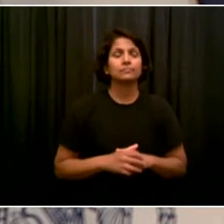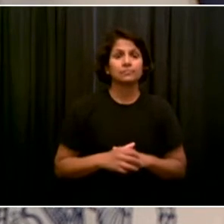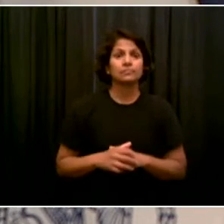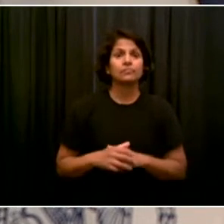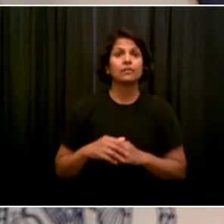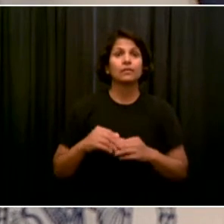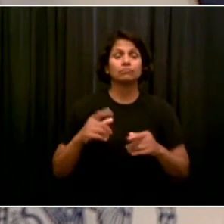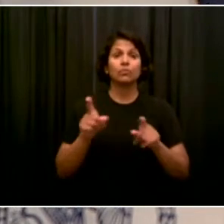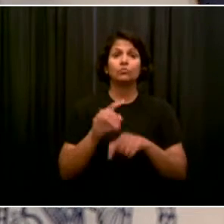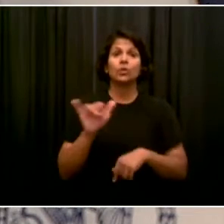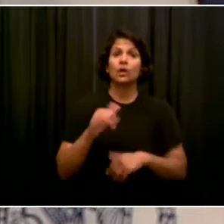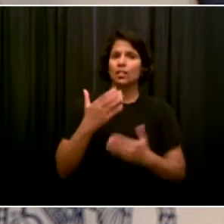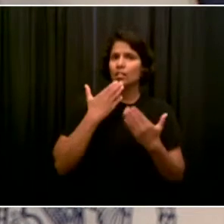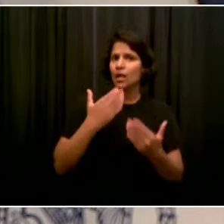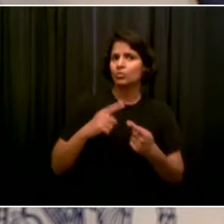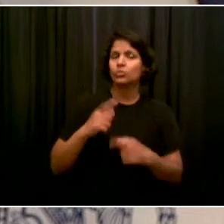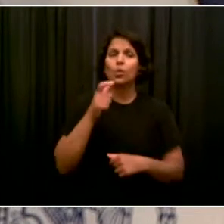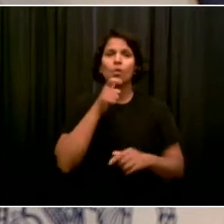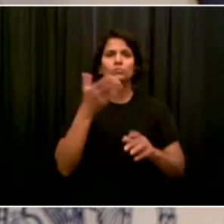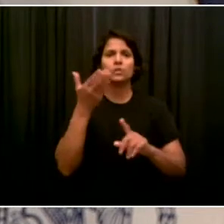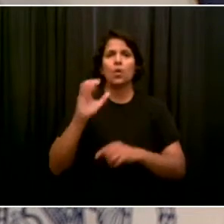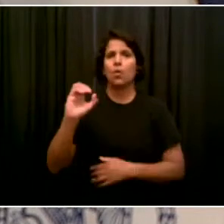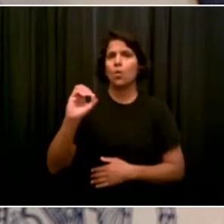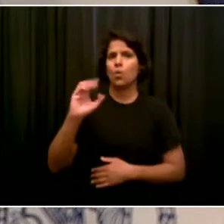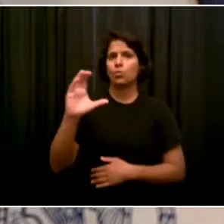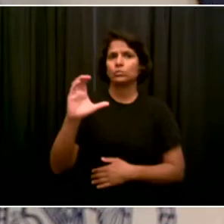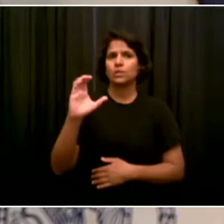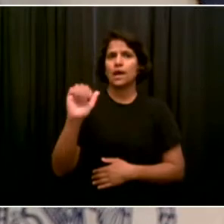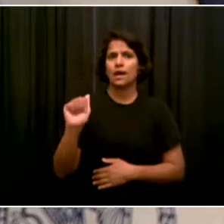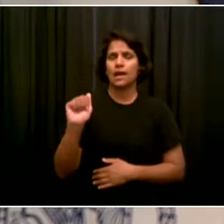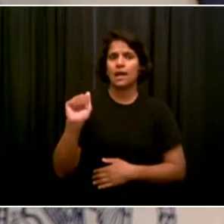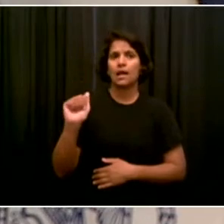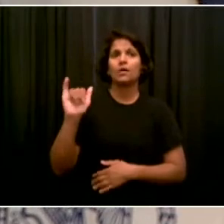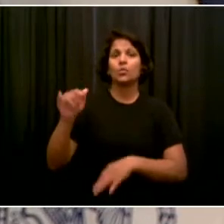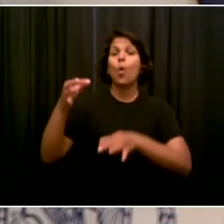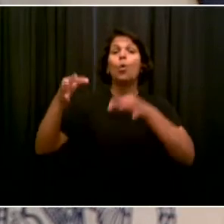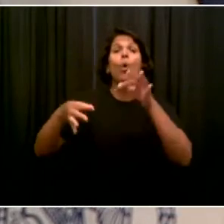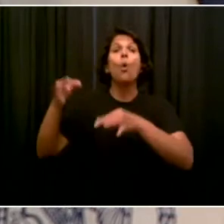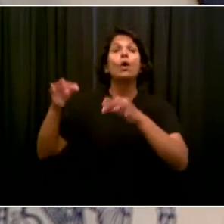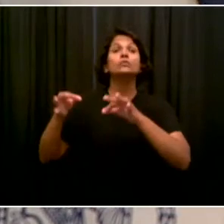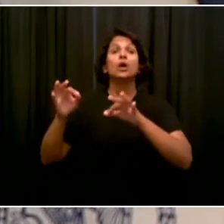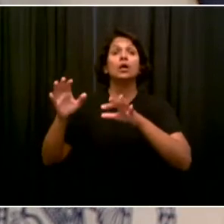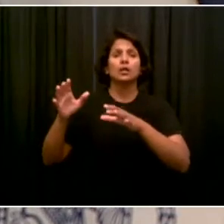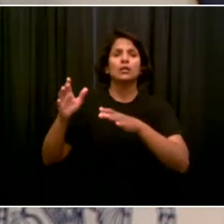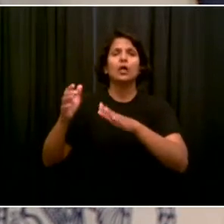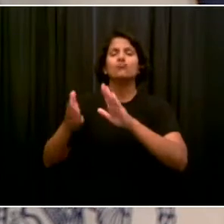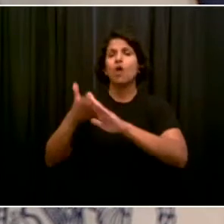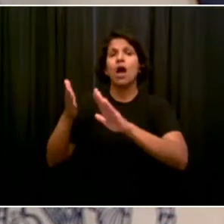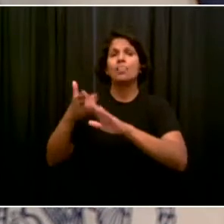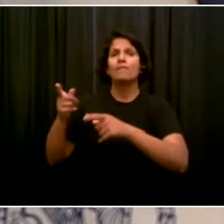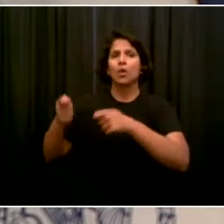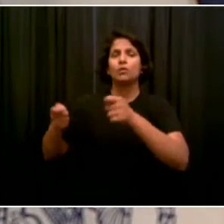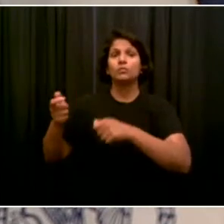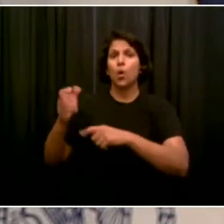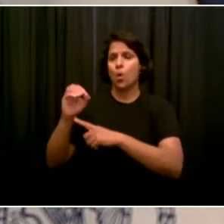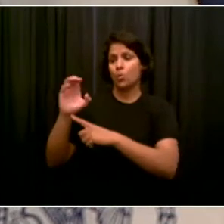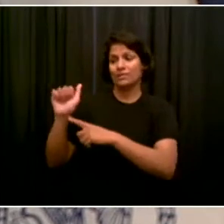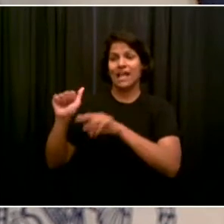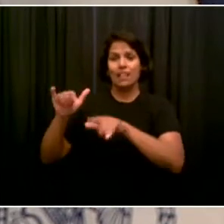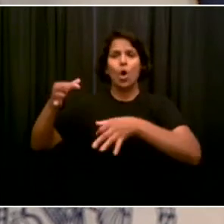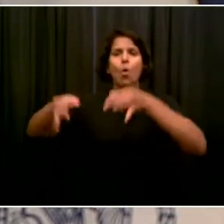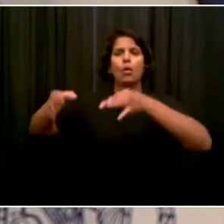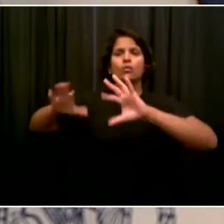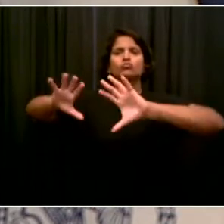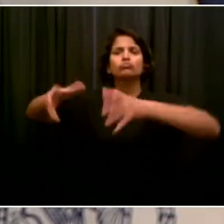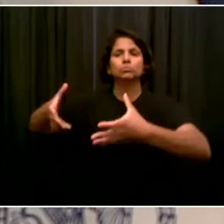and follow-through in the courts on gun cases, thanks to the DAs, thanks to OCA. That's great. That's progress. We're not seeing the court system